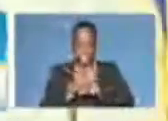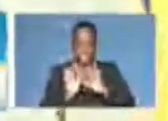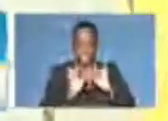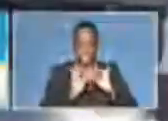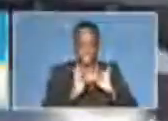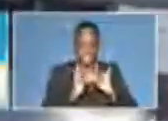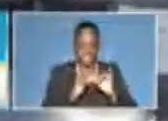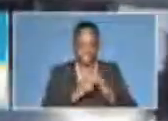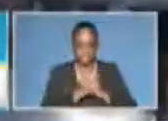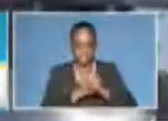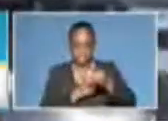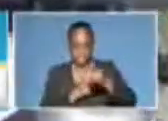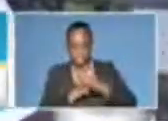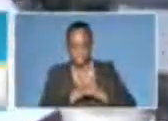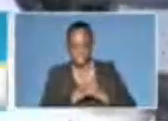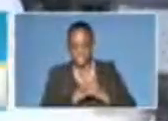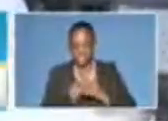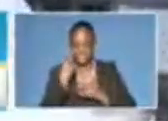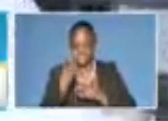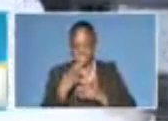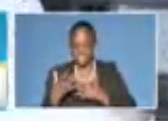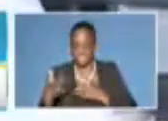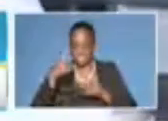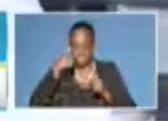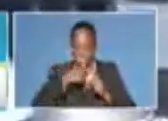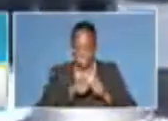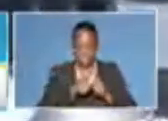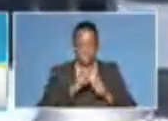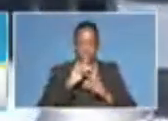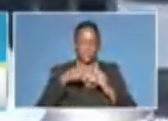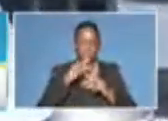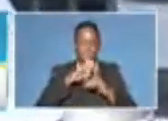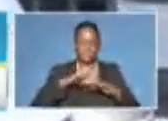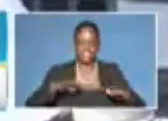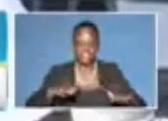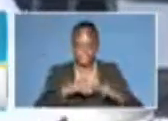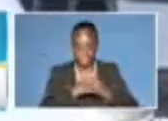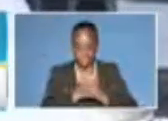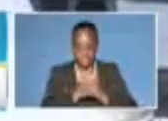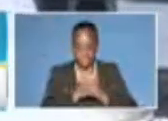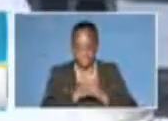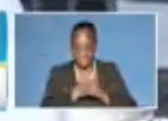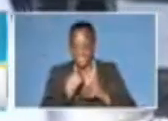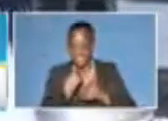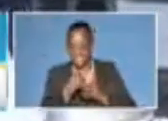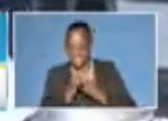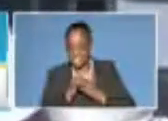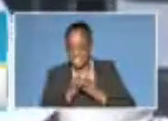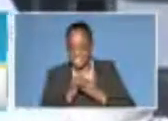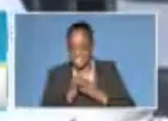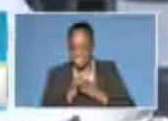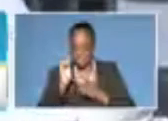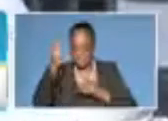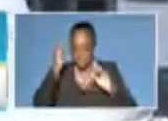grow and expand. The display here, you can see that there are things that remind you of your childhood. You have the spin top, you have the pop outdoor pump, and then